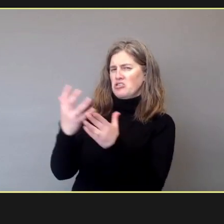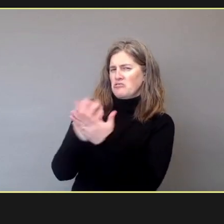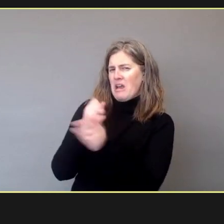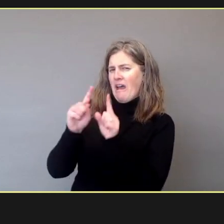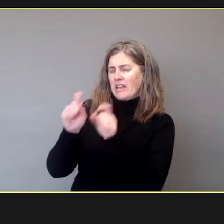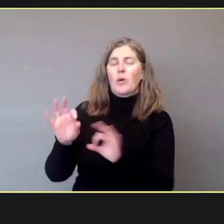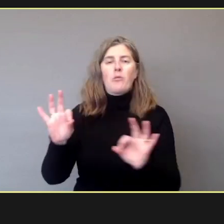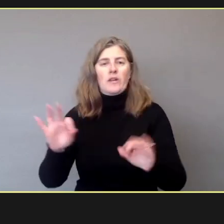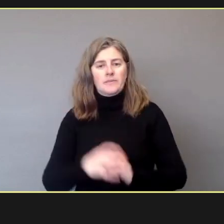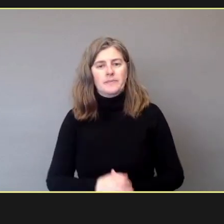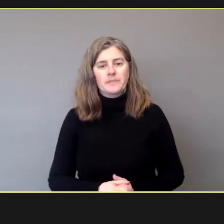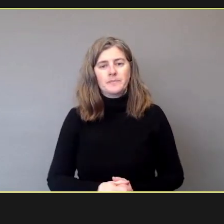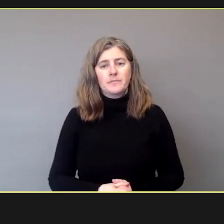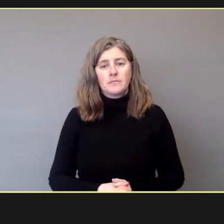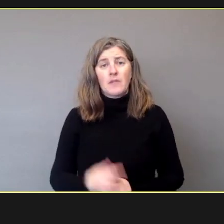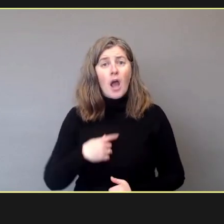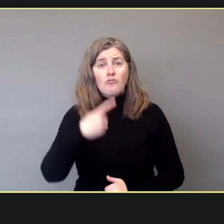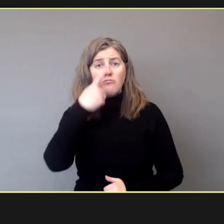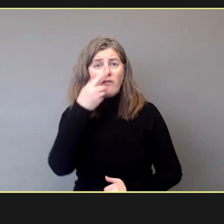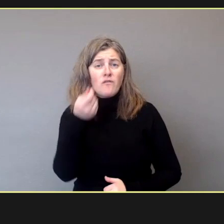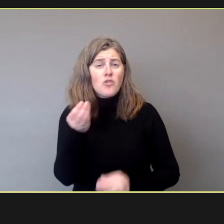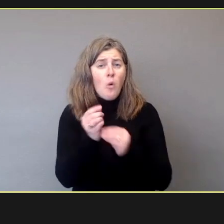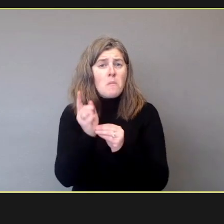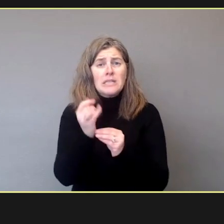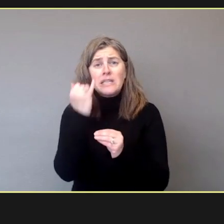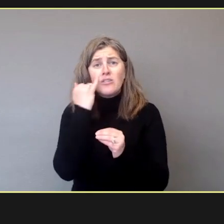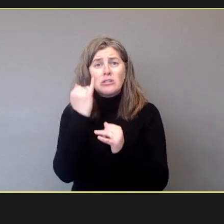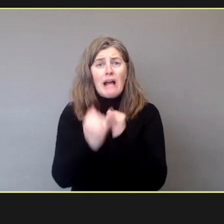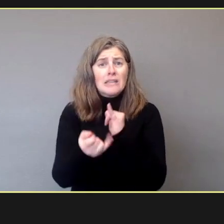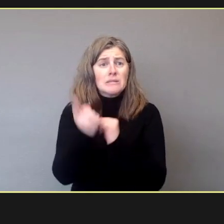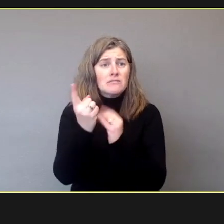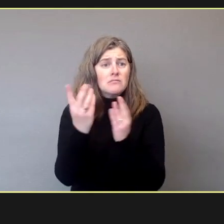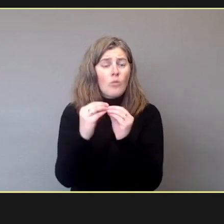Okay, perfect. Yeah, I have a couple more minutes if there's anything else.